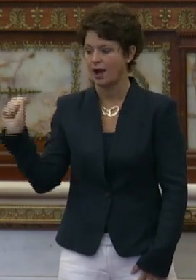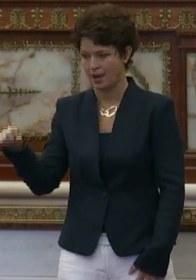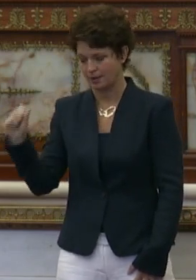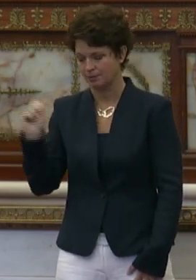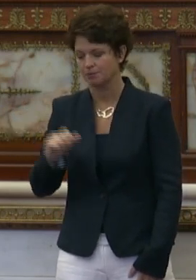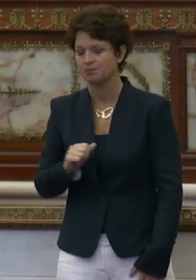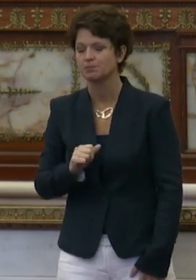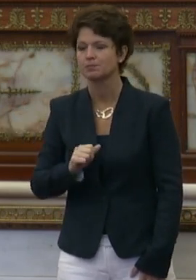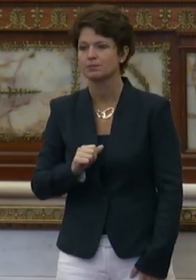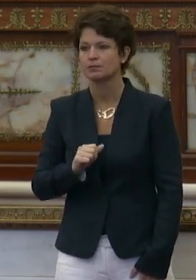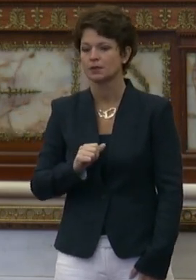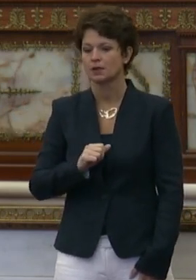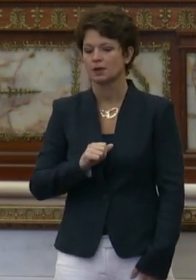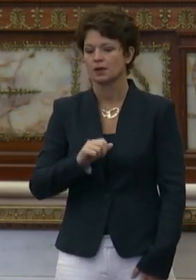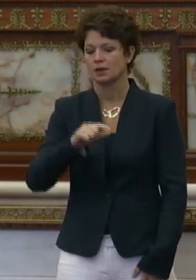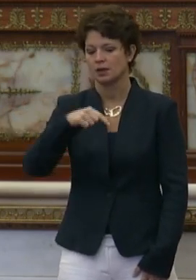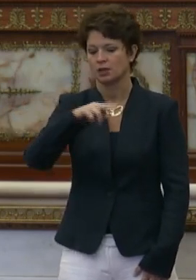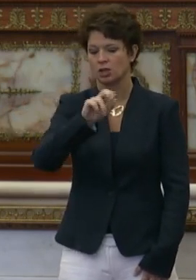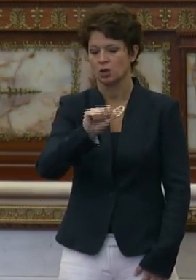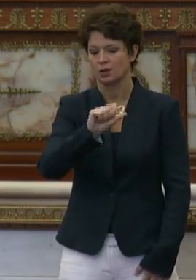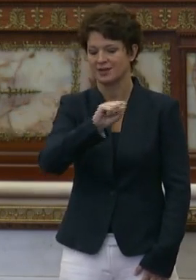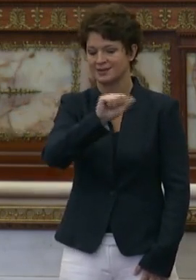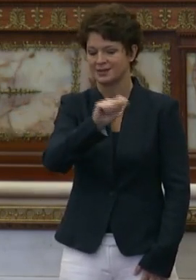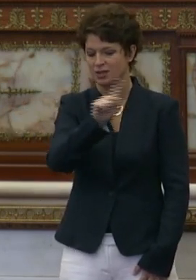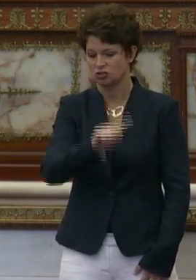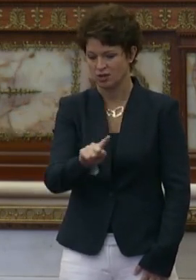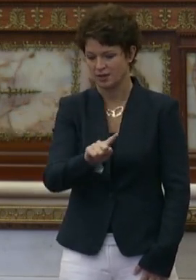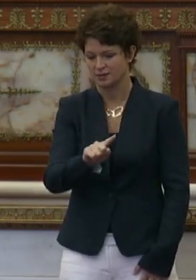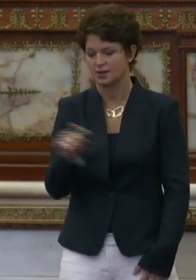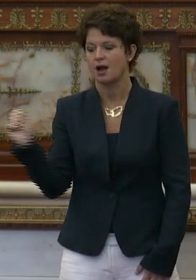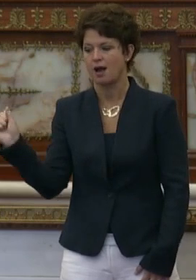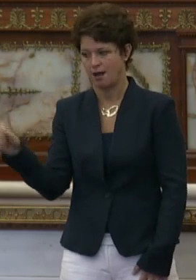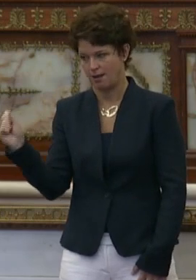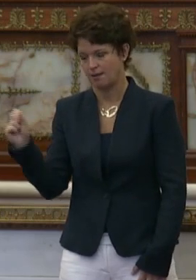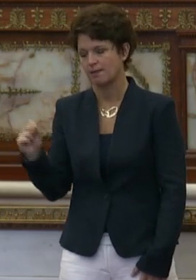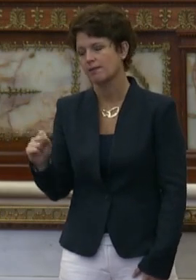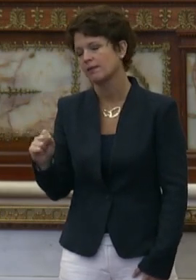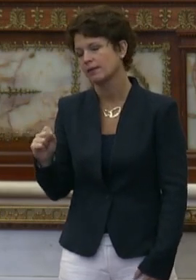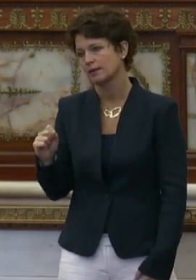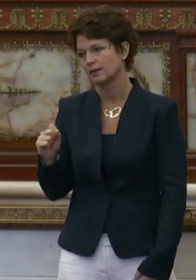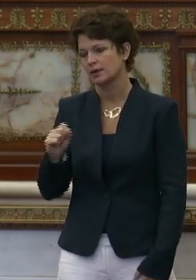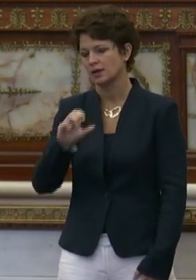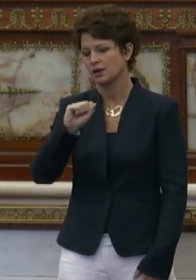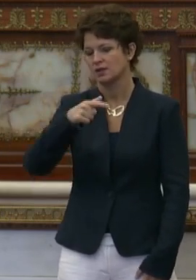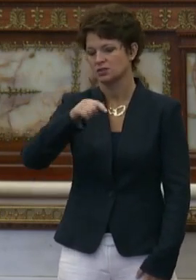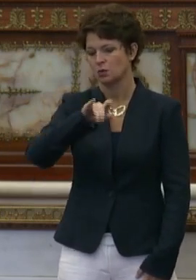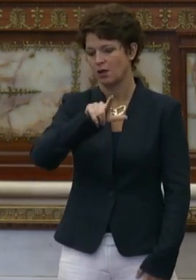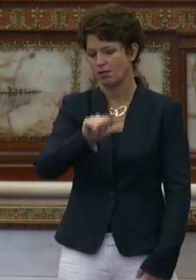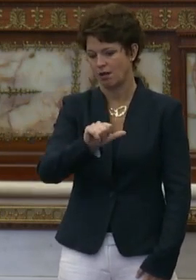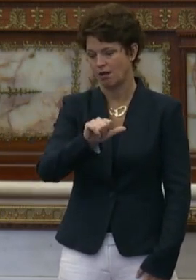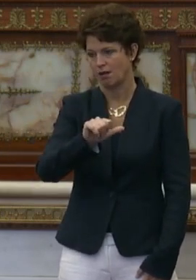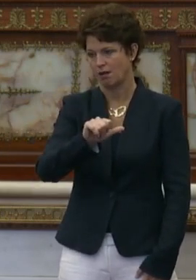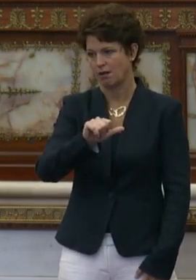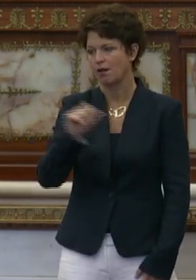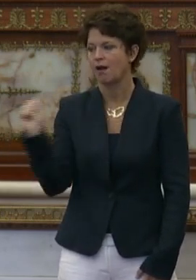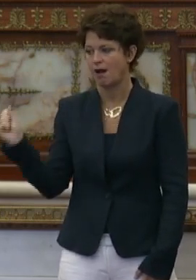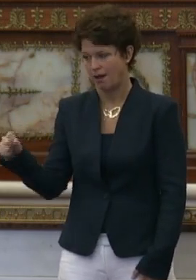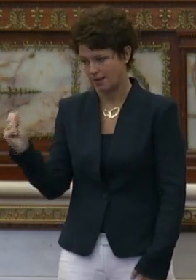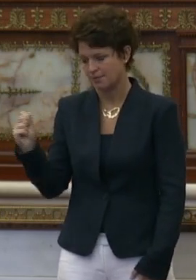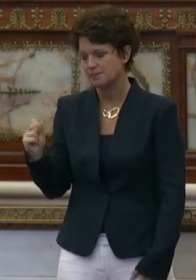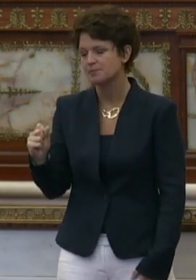Aye. Councilwoman Kimberly Sanchez? Aye. Councilman Squillo?